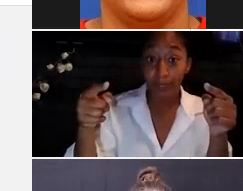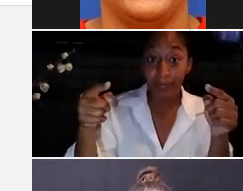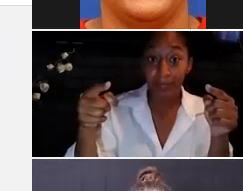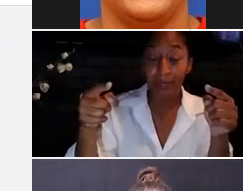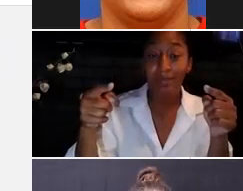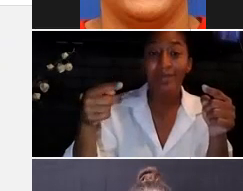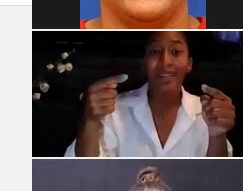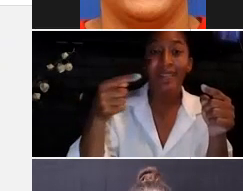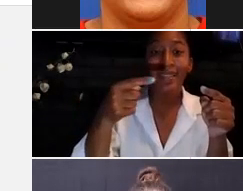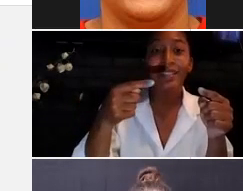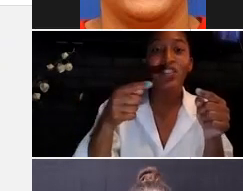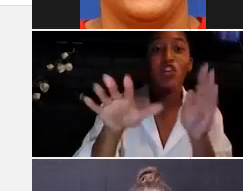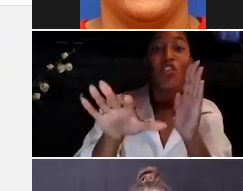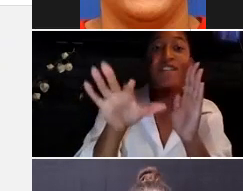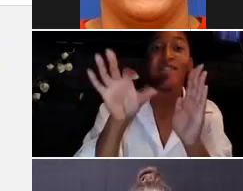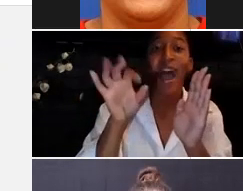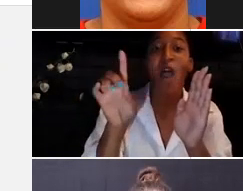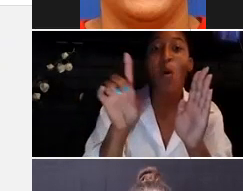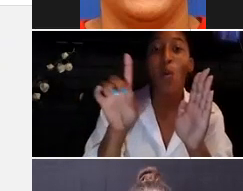the object's position.